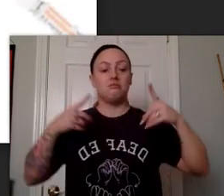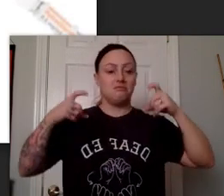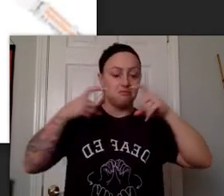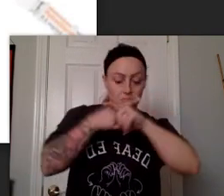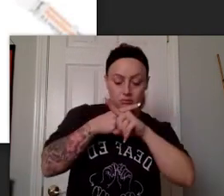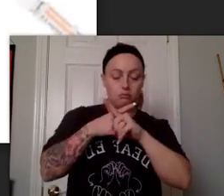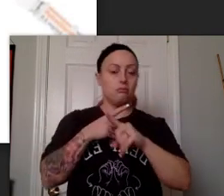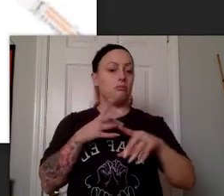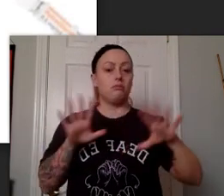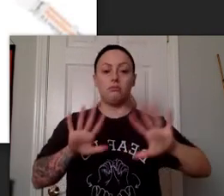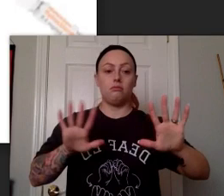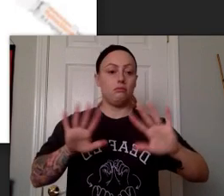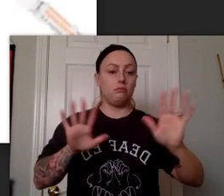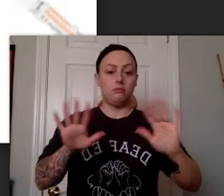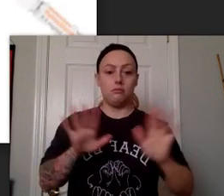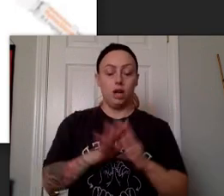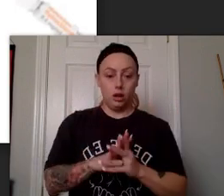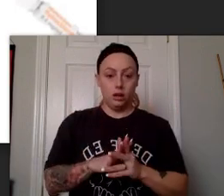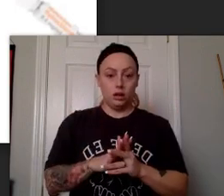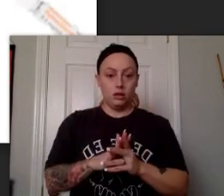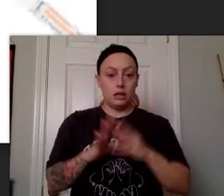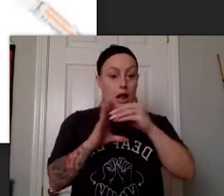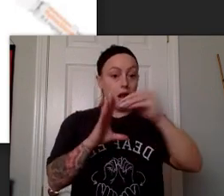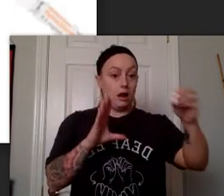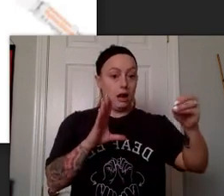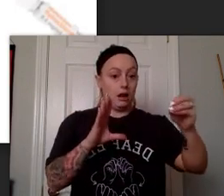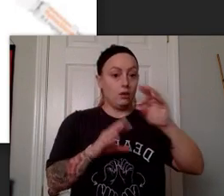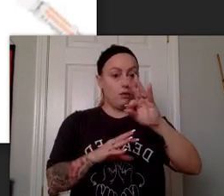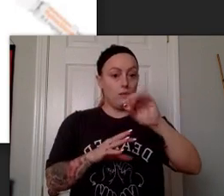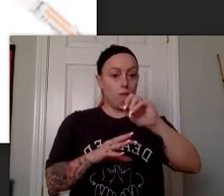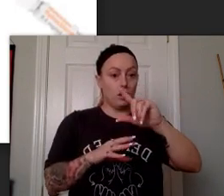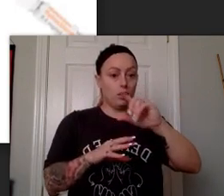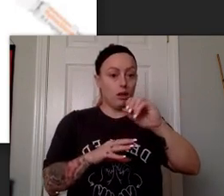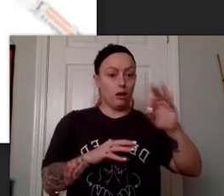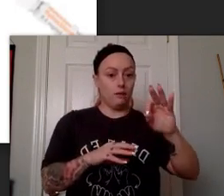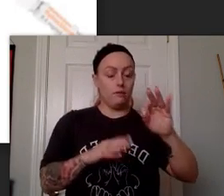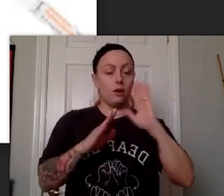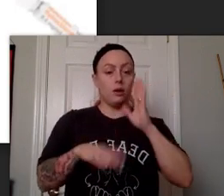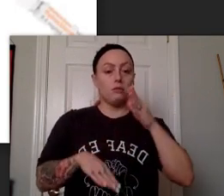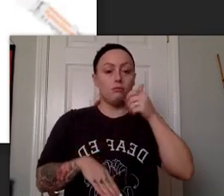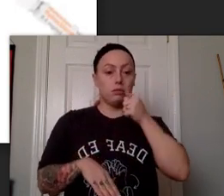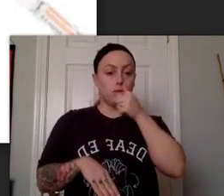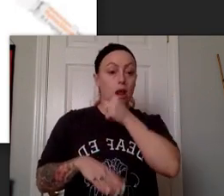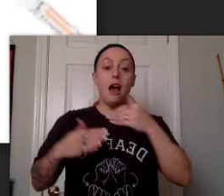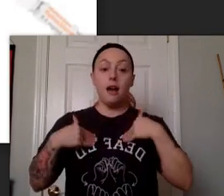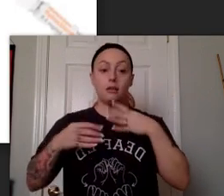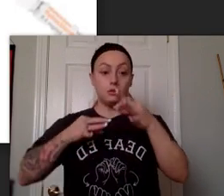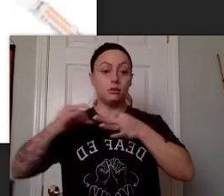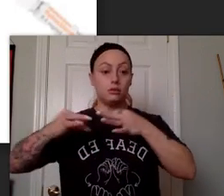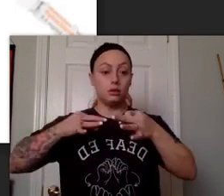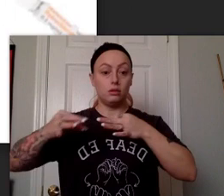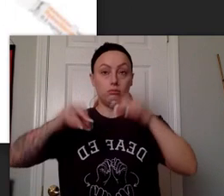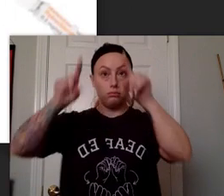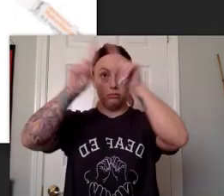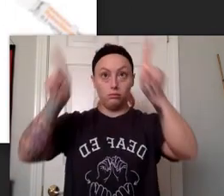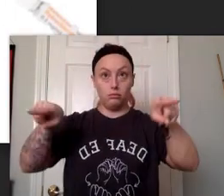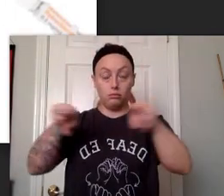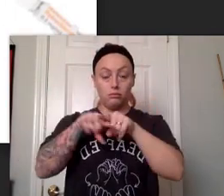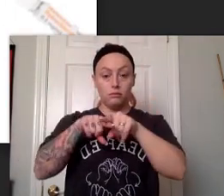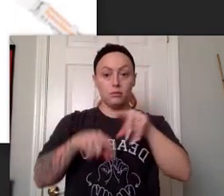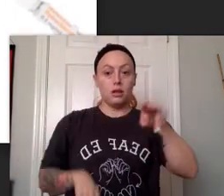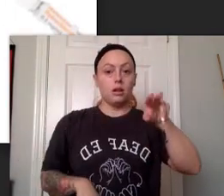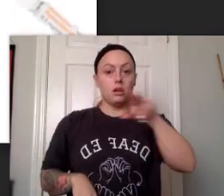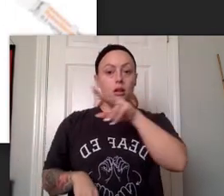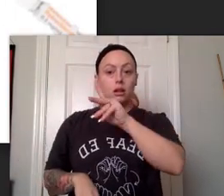packet into a nose. And both packages have instructions on the box. On Kloxxado, it's on the back. And